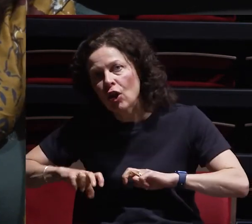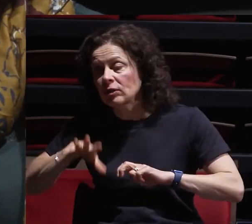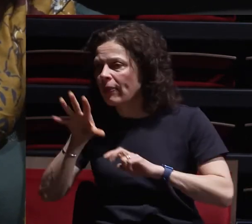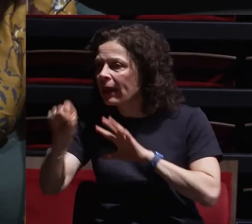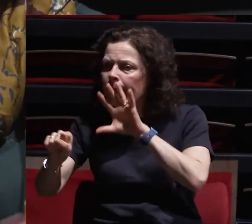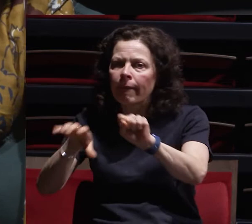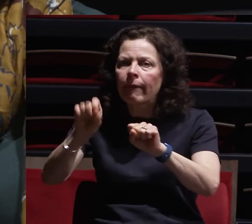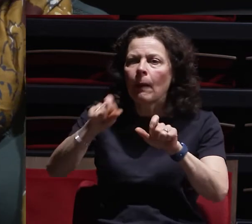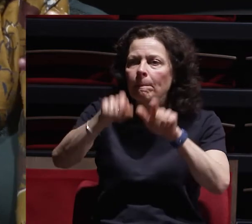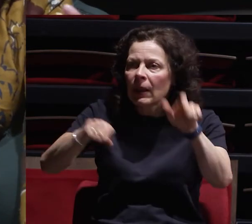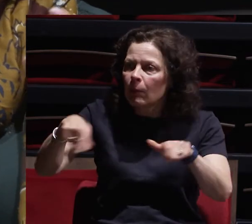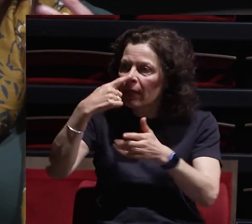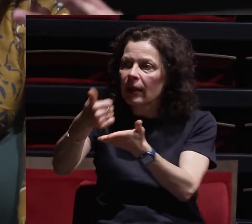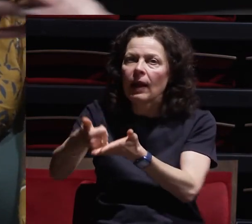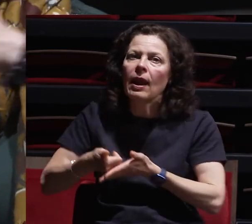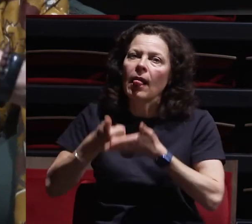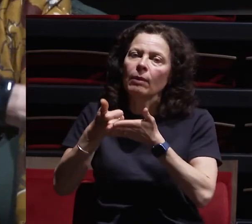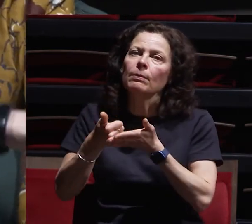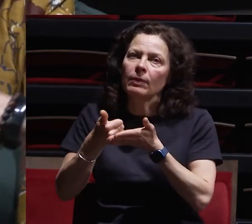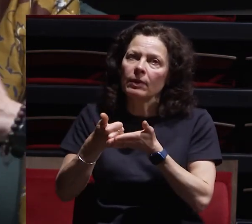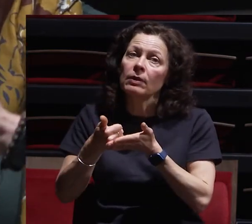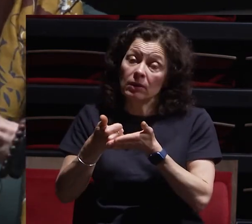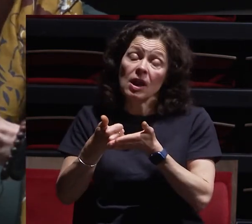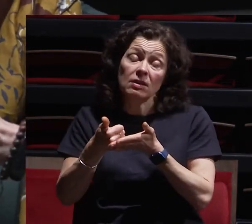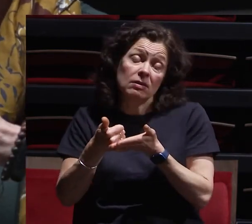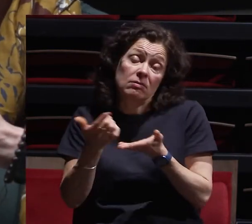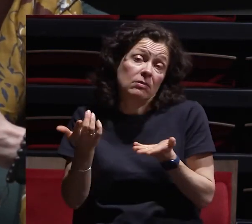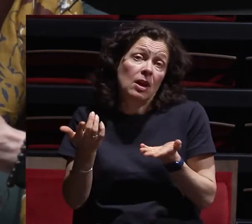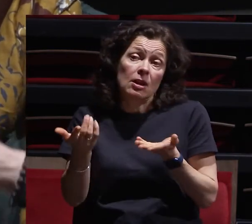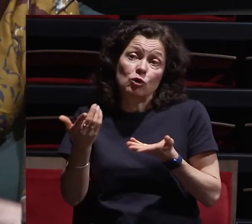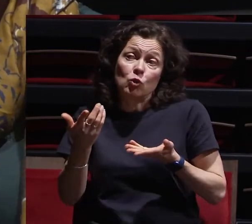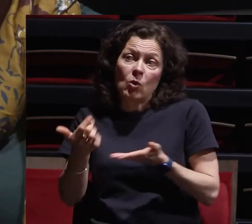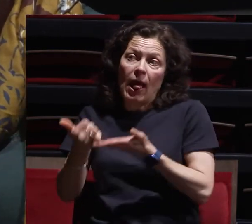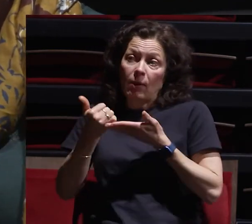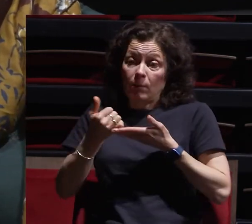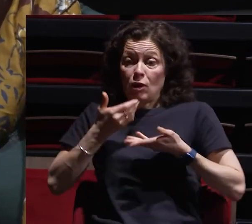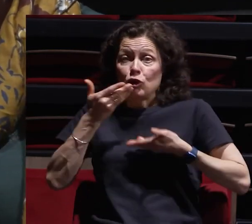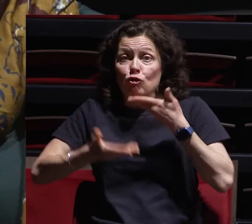more research and get hold of people who can help you, to